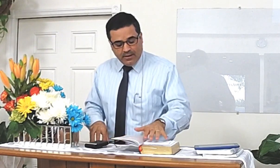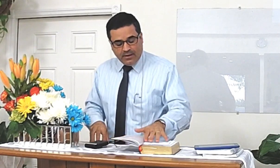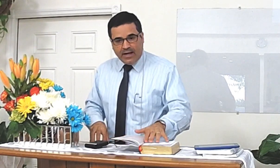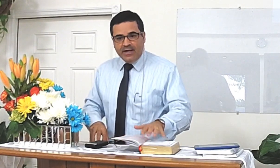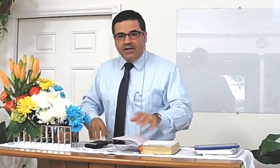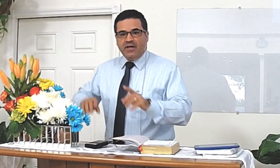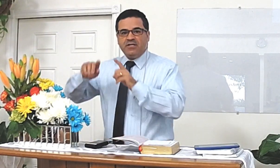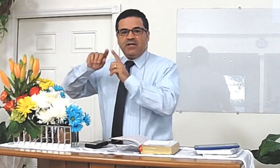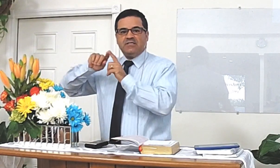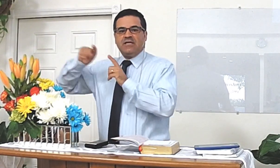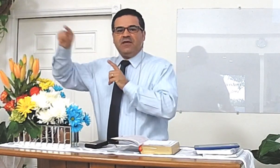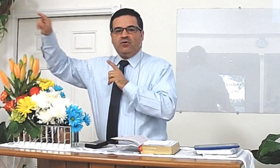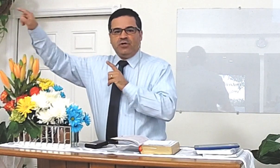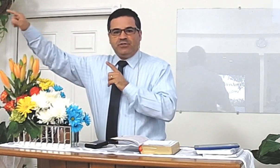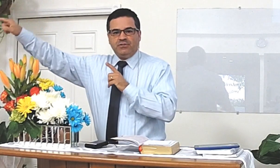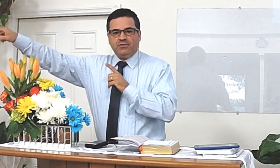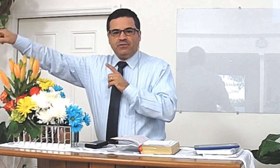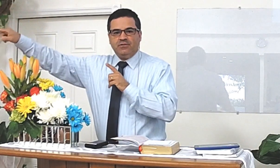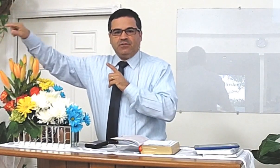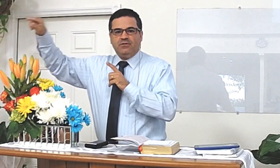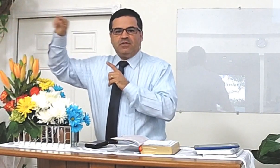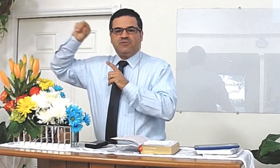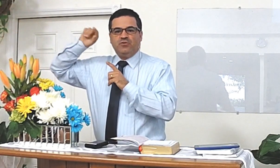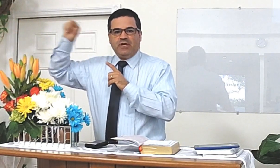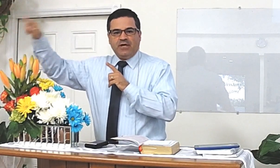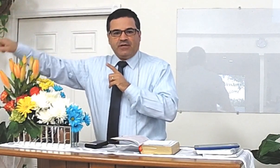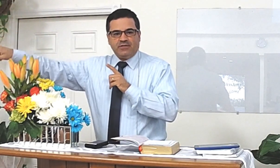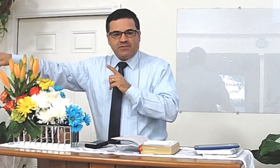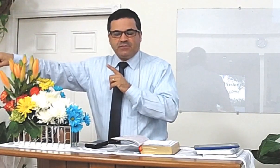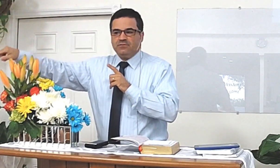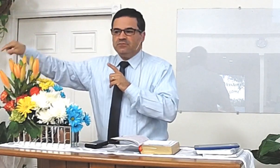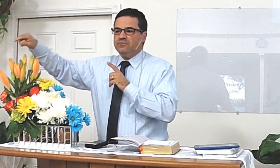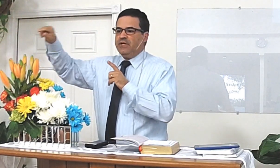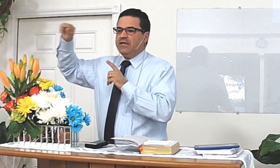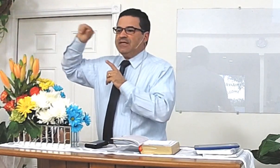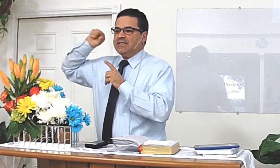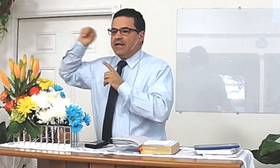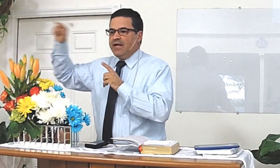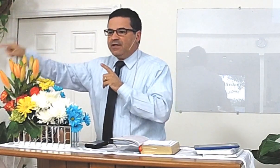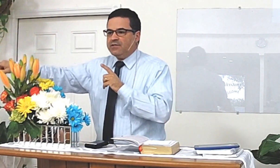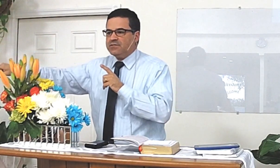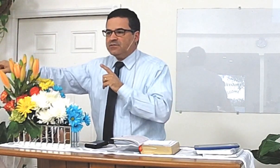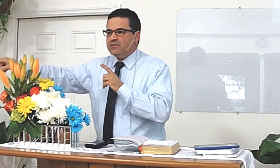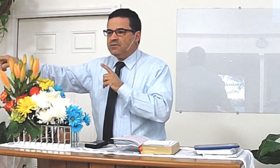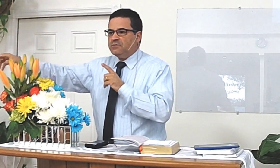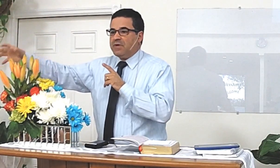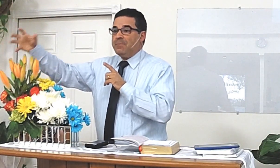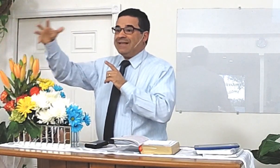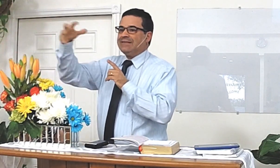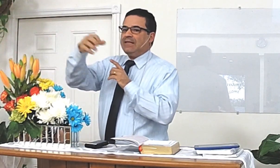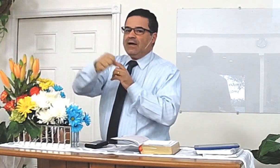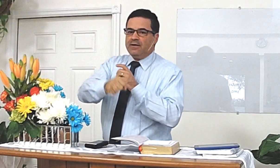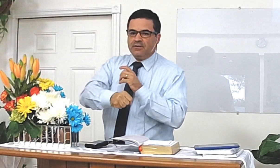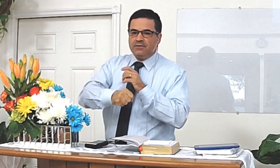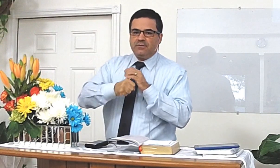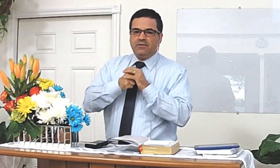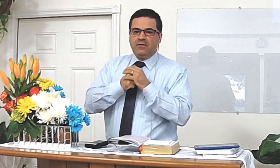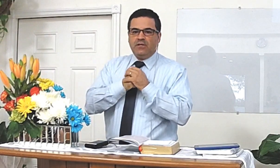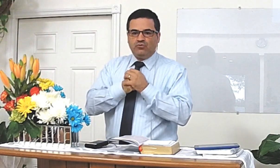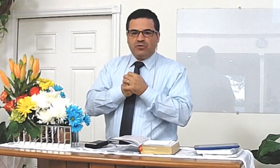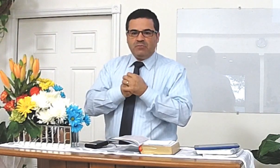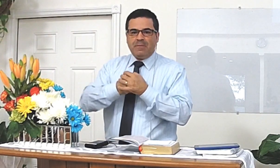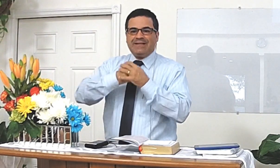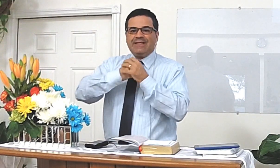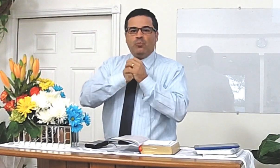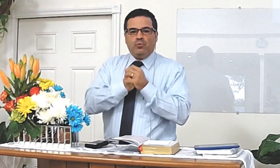Was about death. Why? Because the church was sent to the fire pits in the ruins in